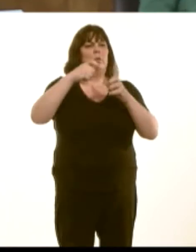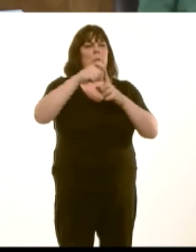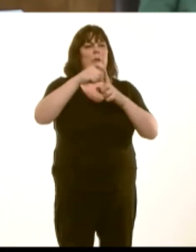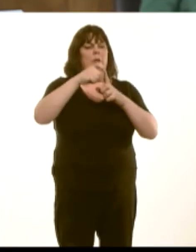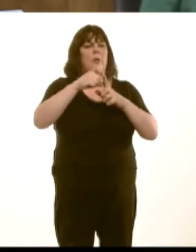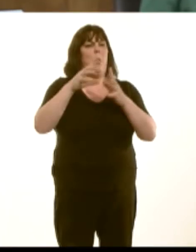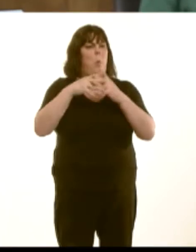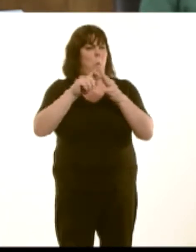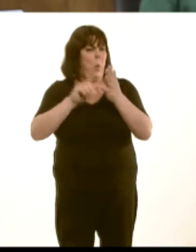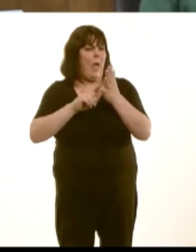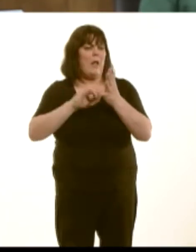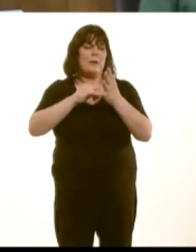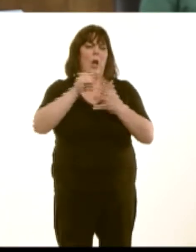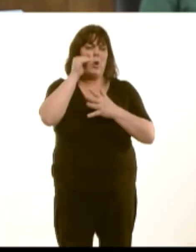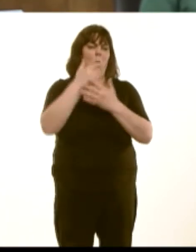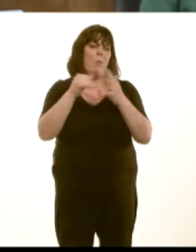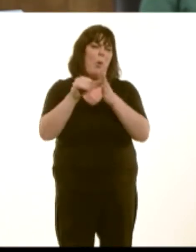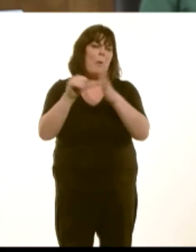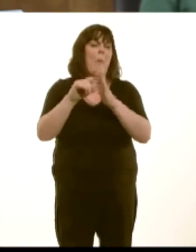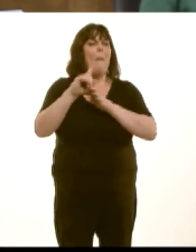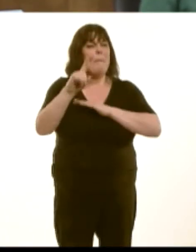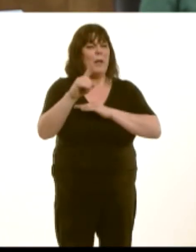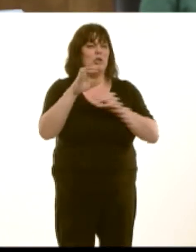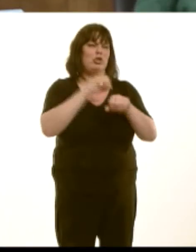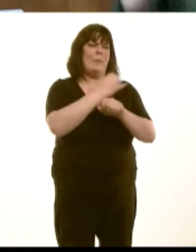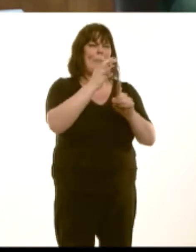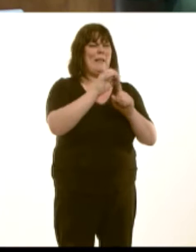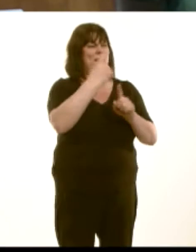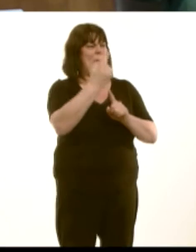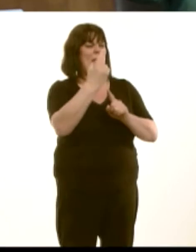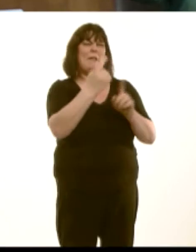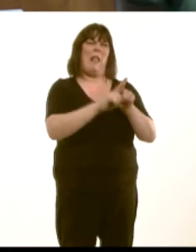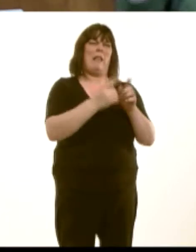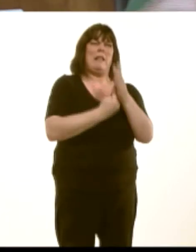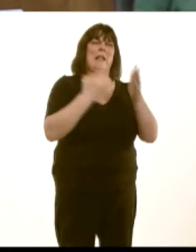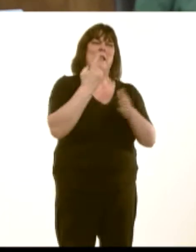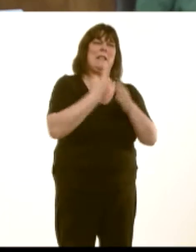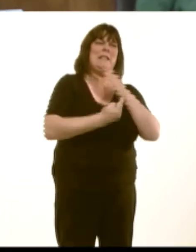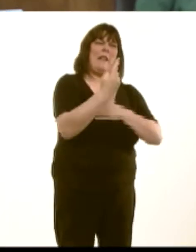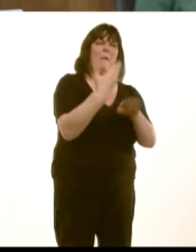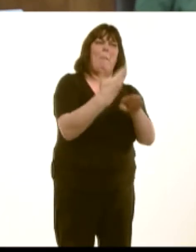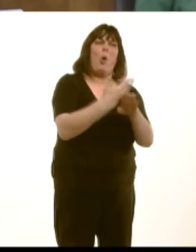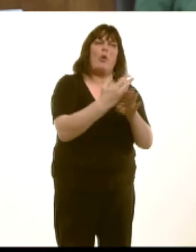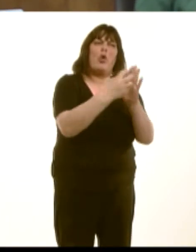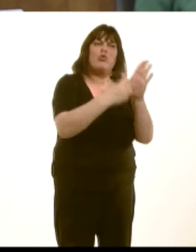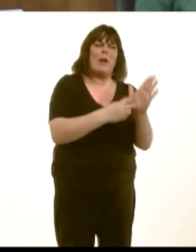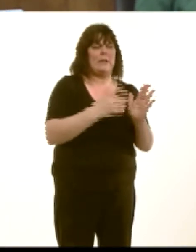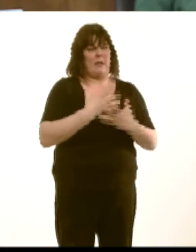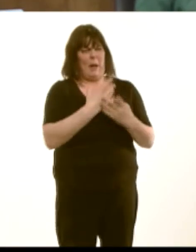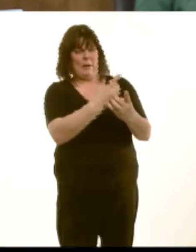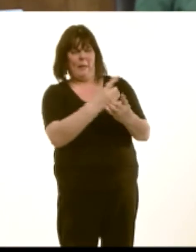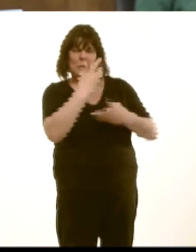course, GPs are self-employed contractors, and it's for them to explain why they're going to remove a service in this way. I know for members of the